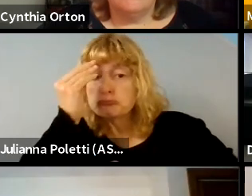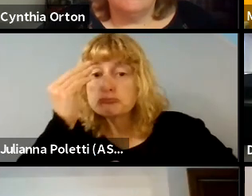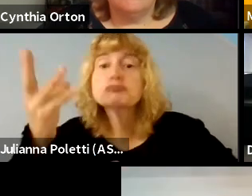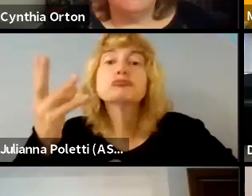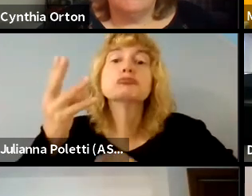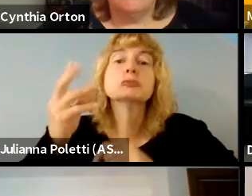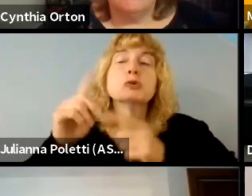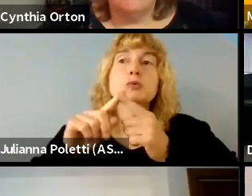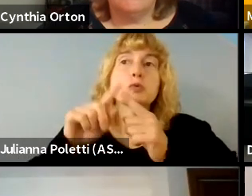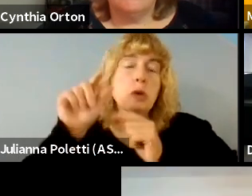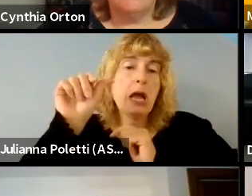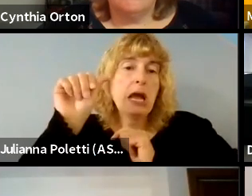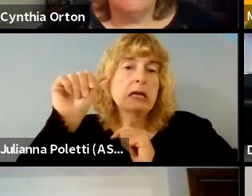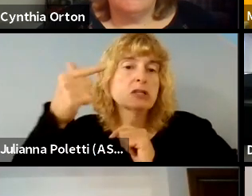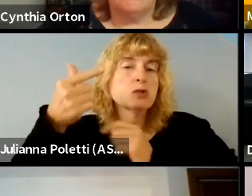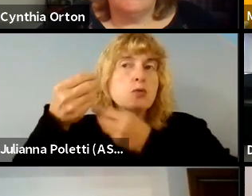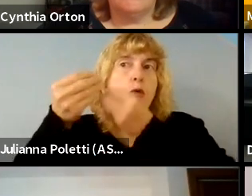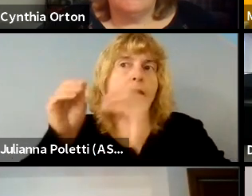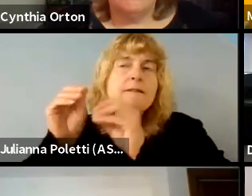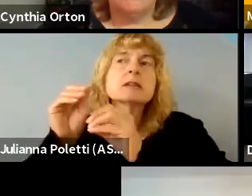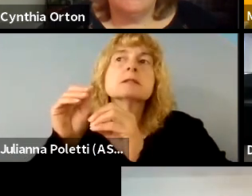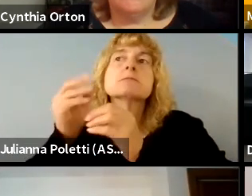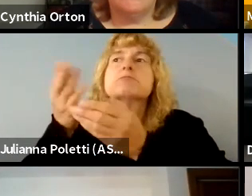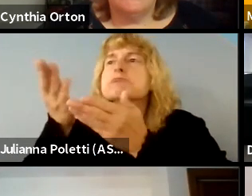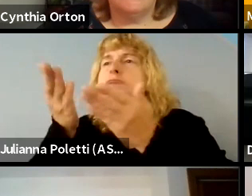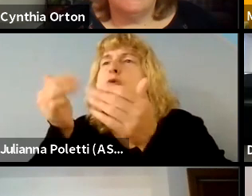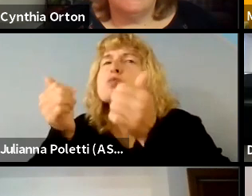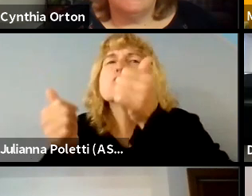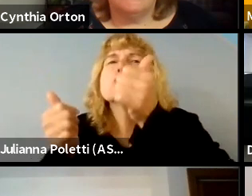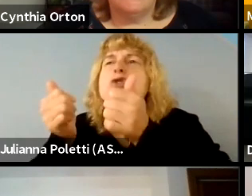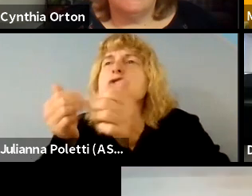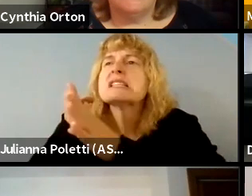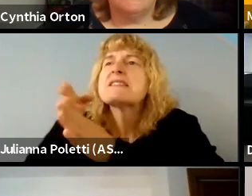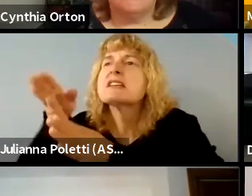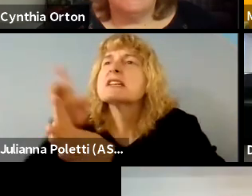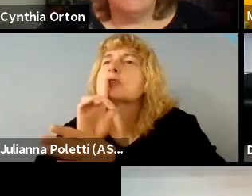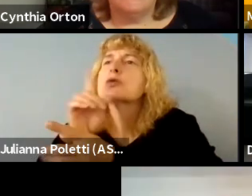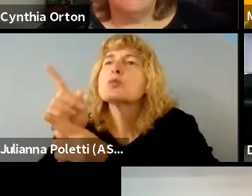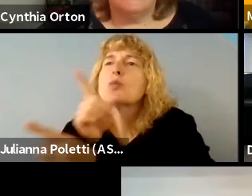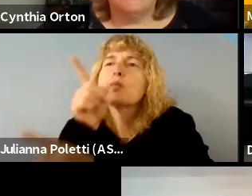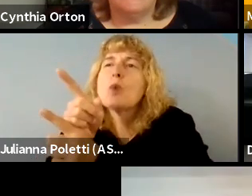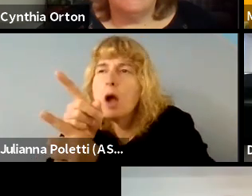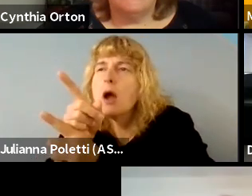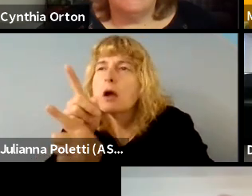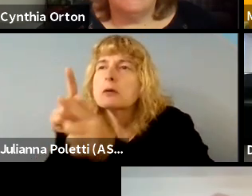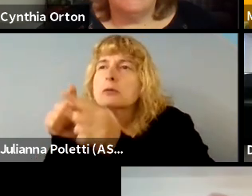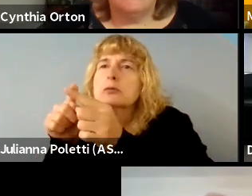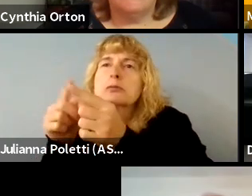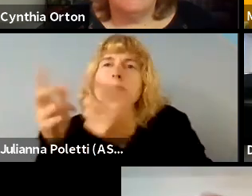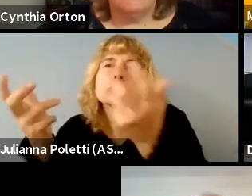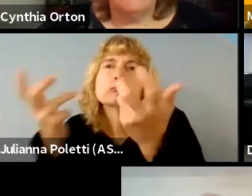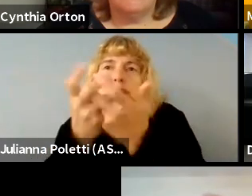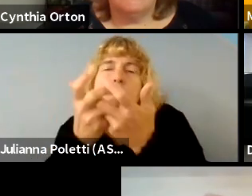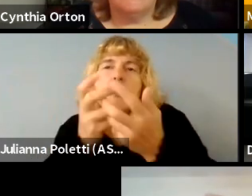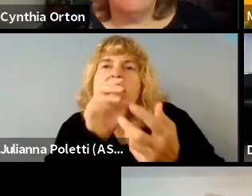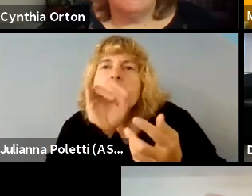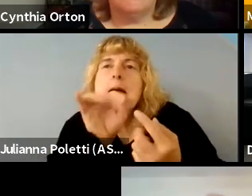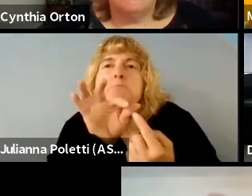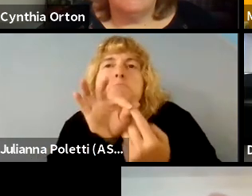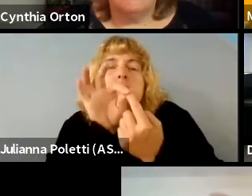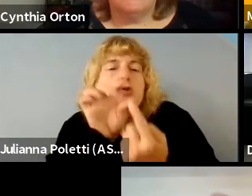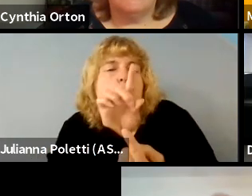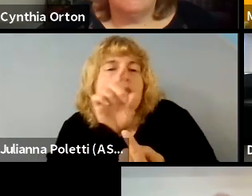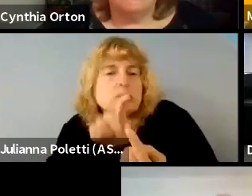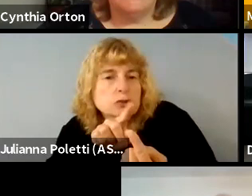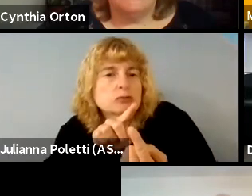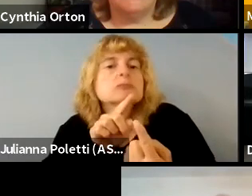to the Attorney General's office and find out like which division would be the right division to engage in this question. And then they could provide some basic,